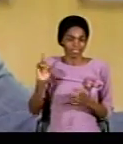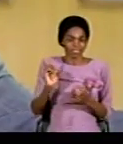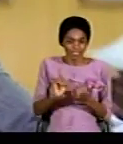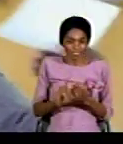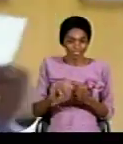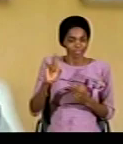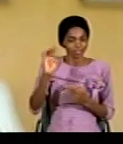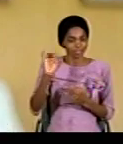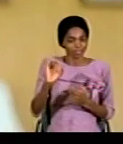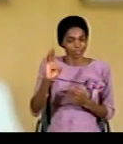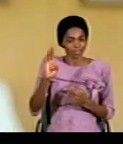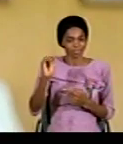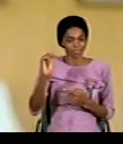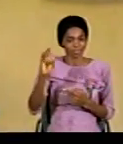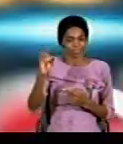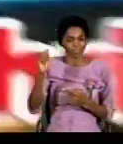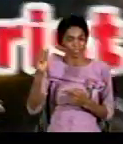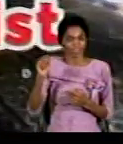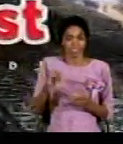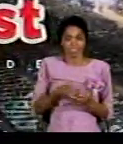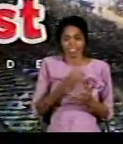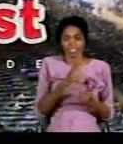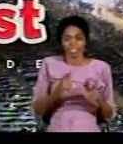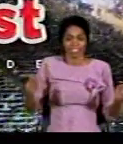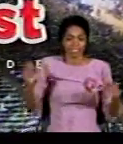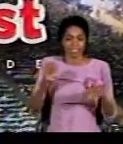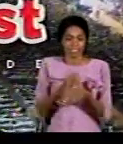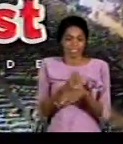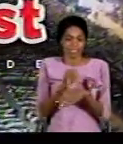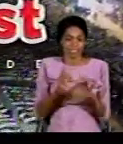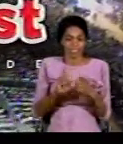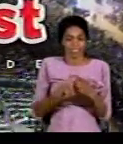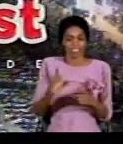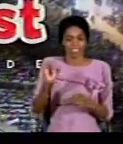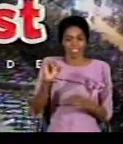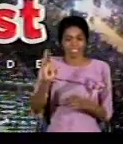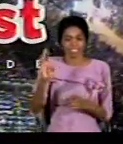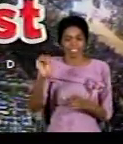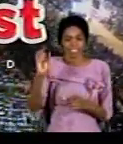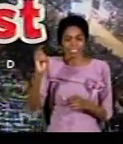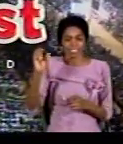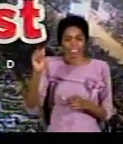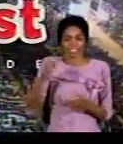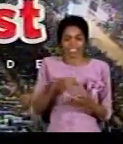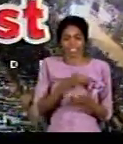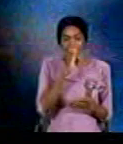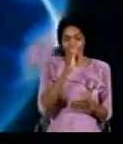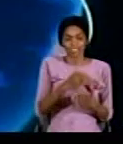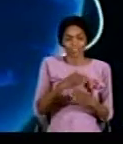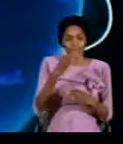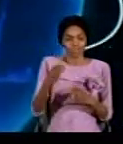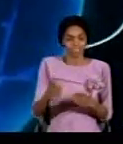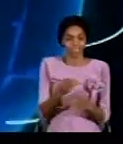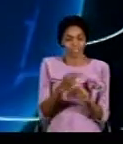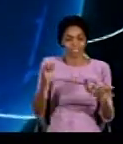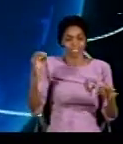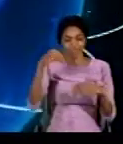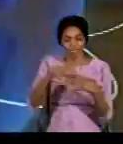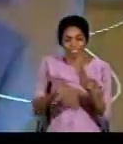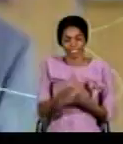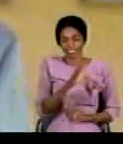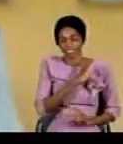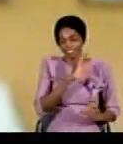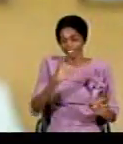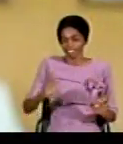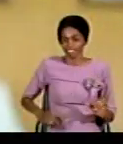news to Ibadanland. And it is total freedom in Christ crusade, right?